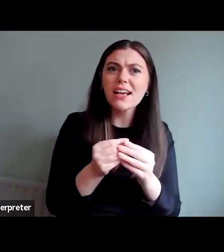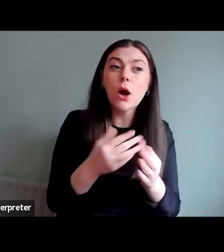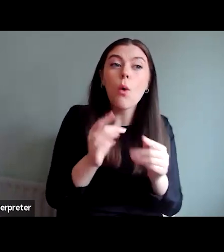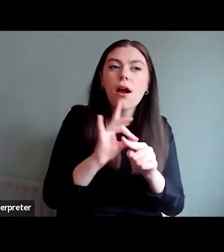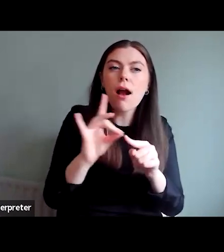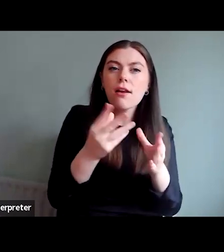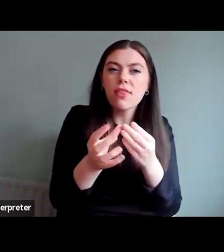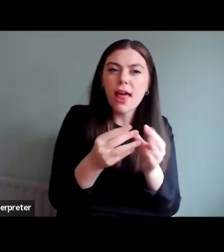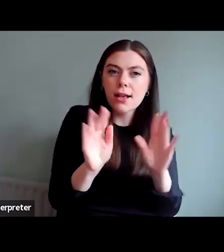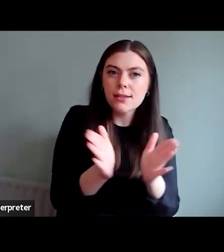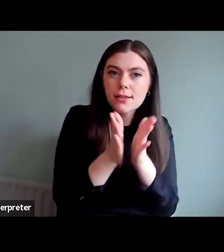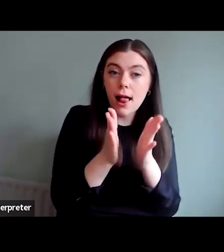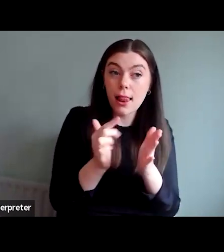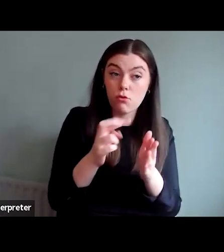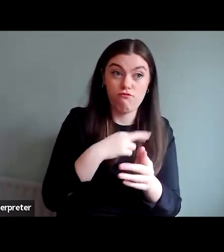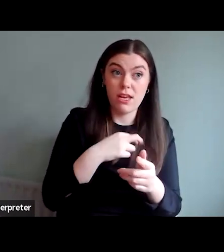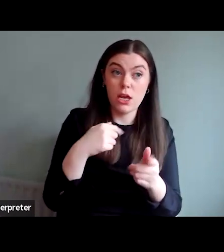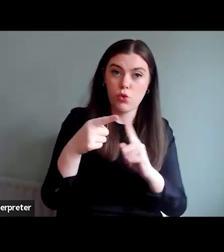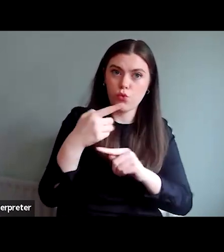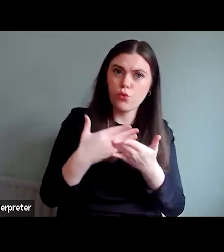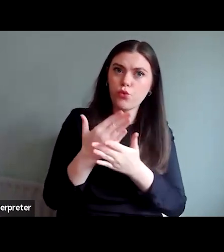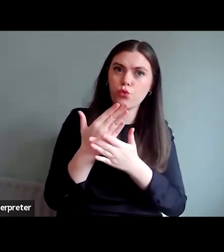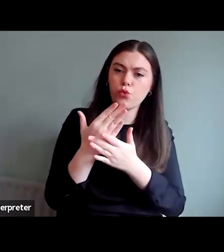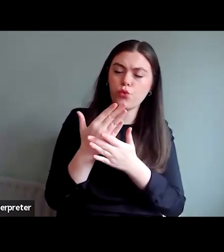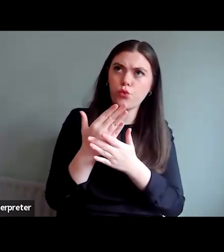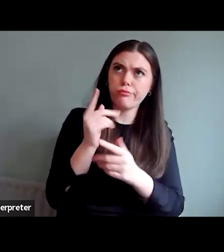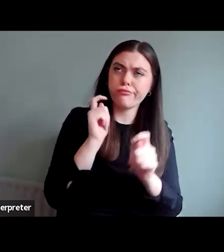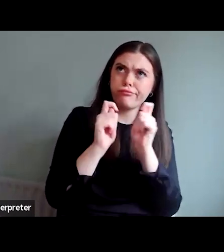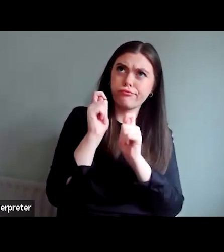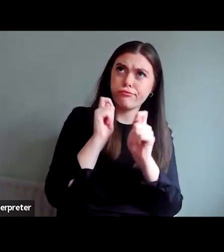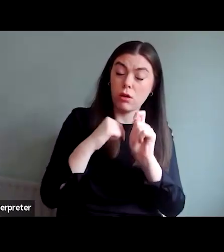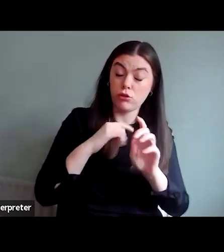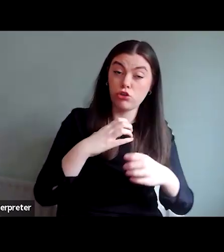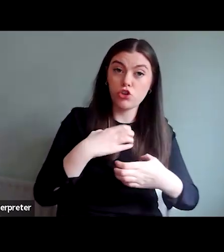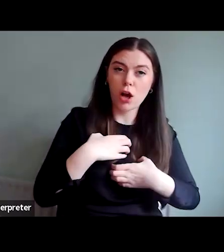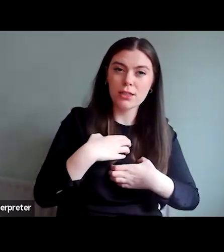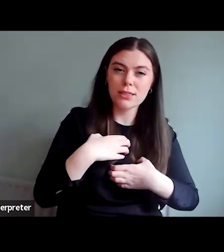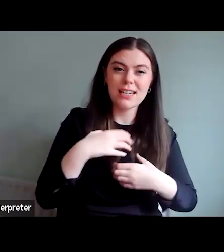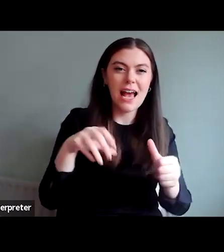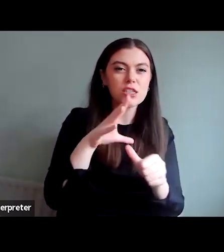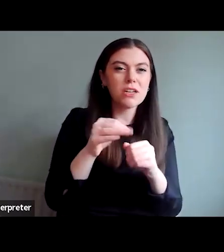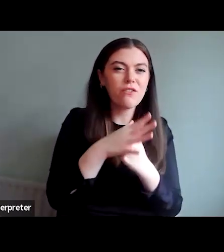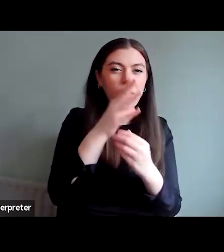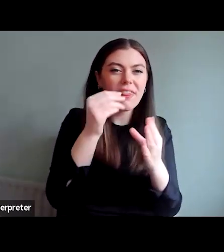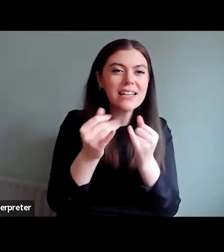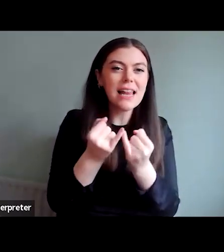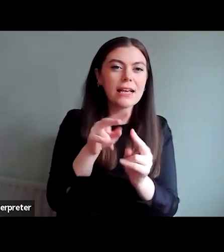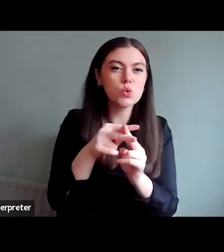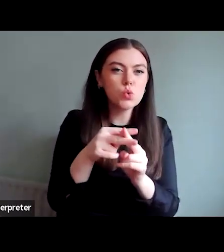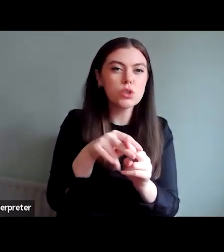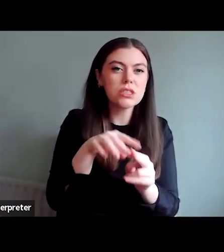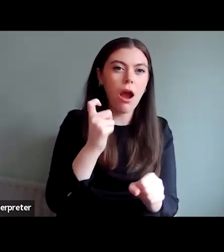And it was quite a shock to me at the time, especially I think in hardware and stuff, to see the amount of Israeli